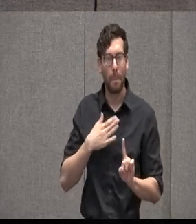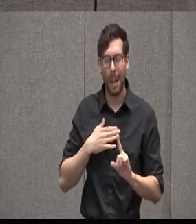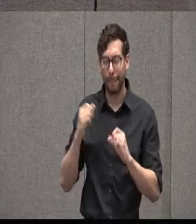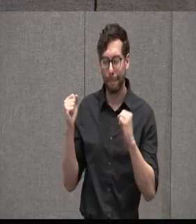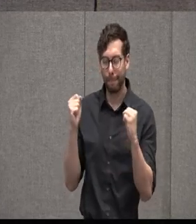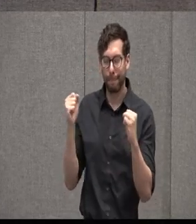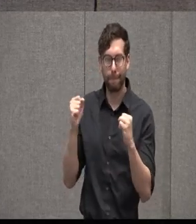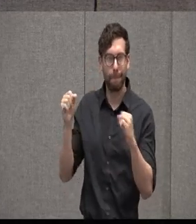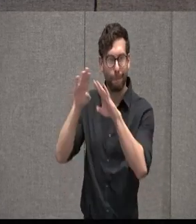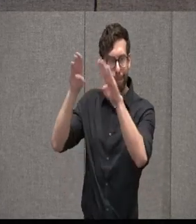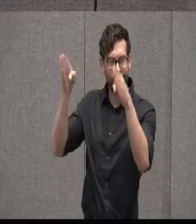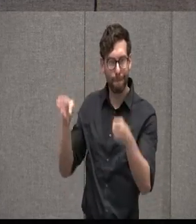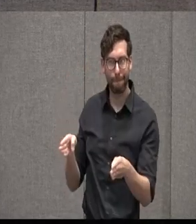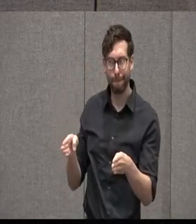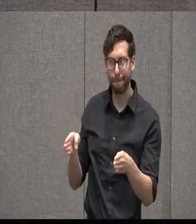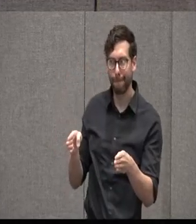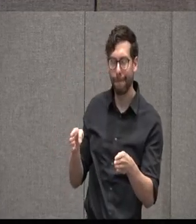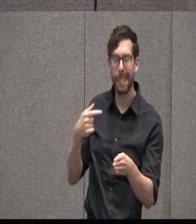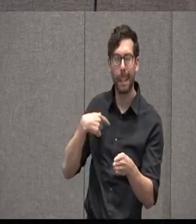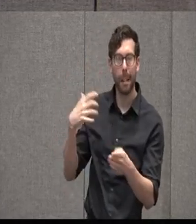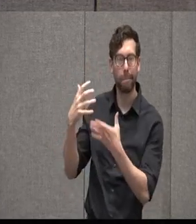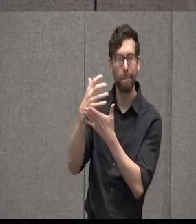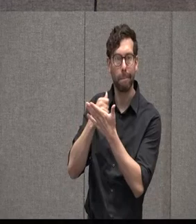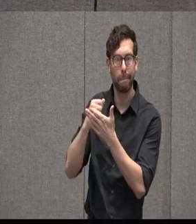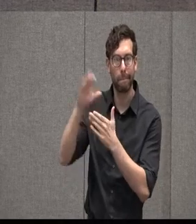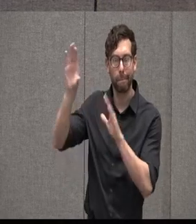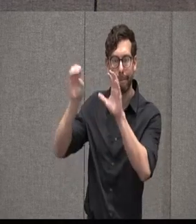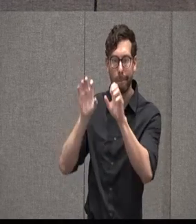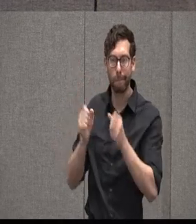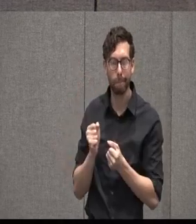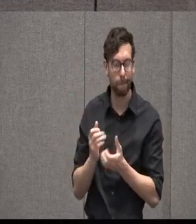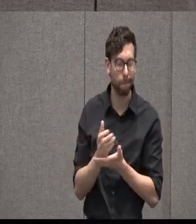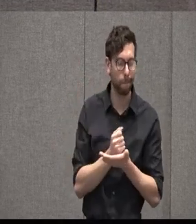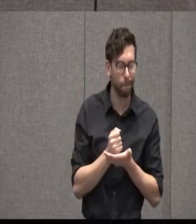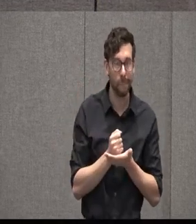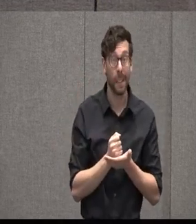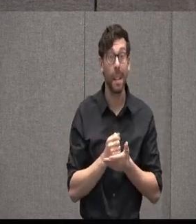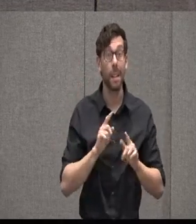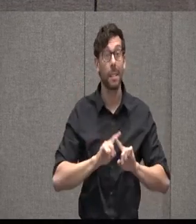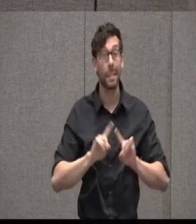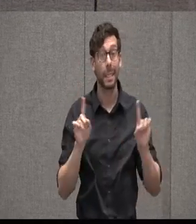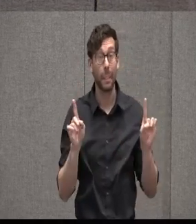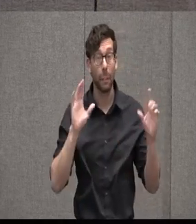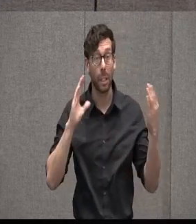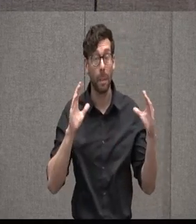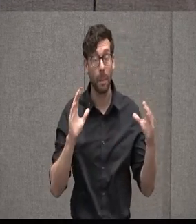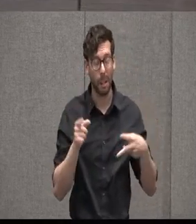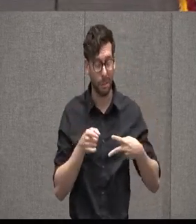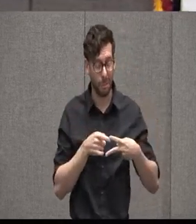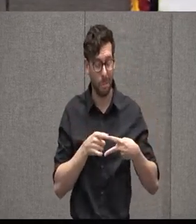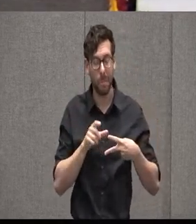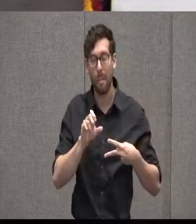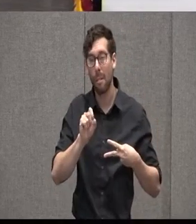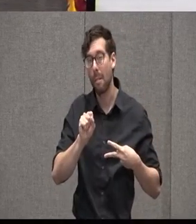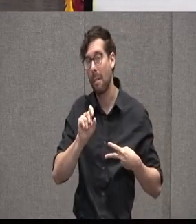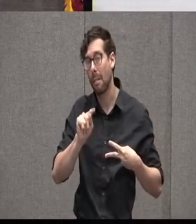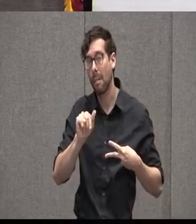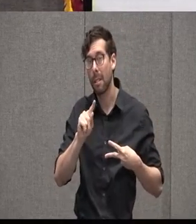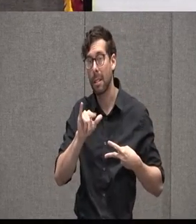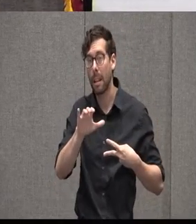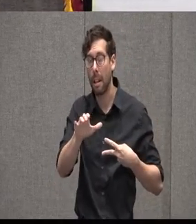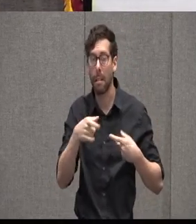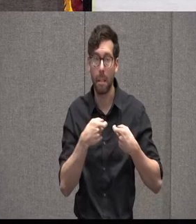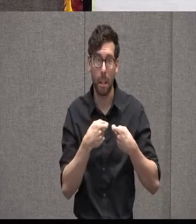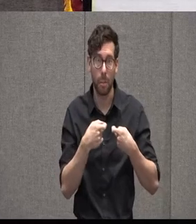few here. Magnets are different from static electricity in that instead of having a positive and a negative